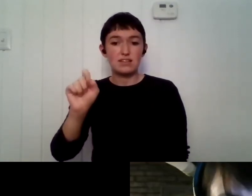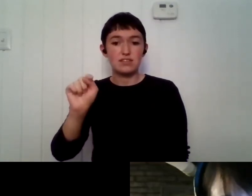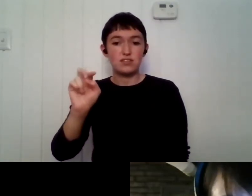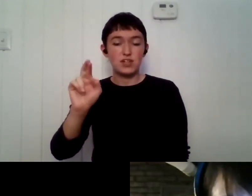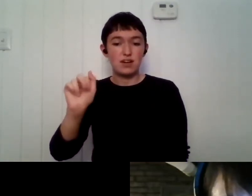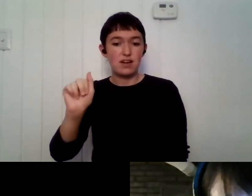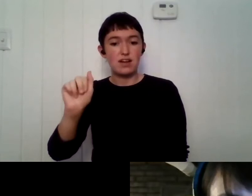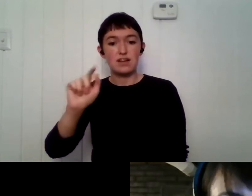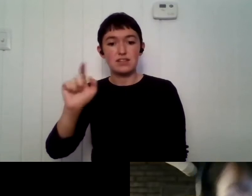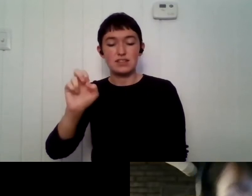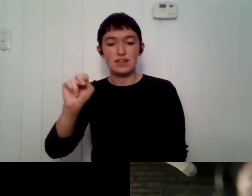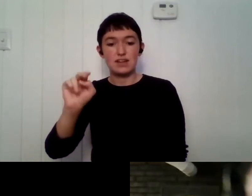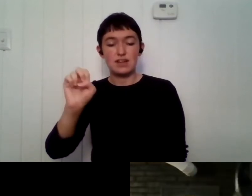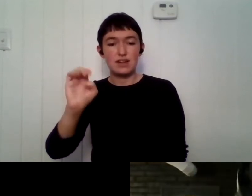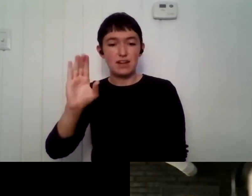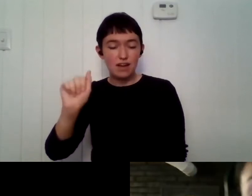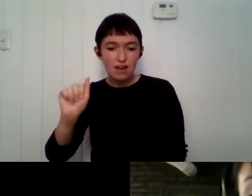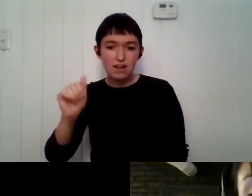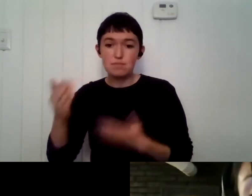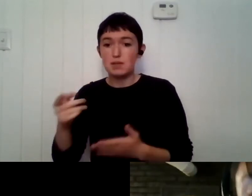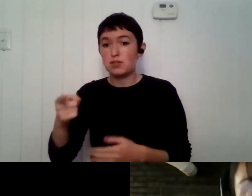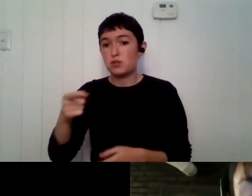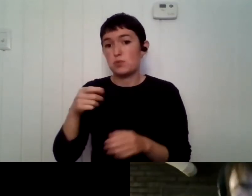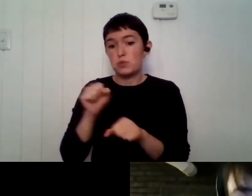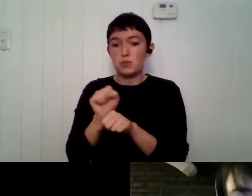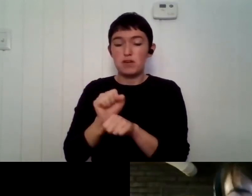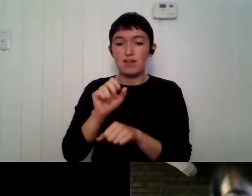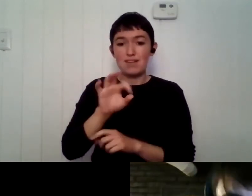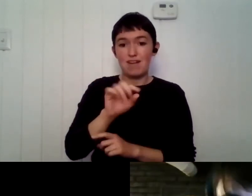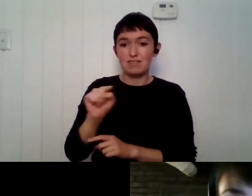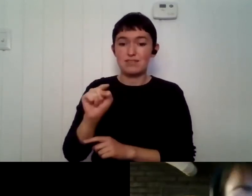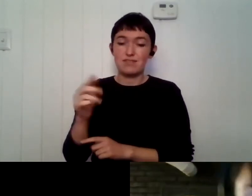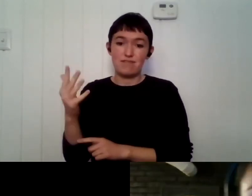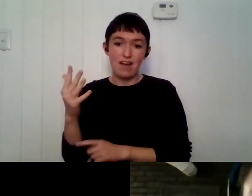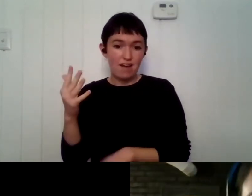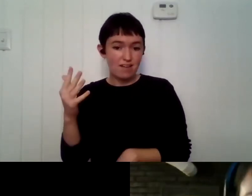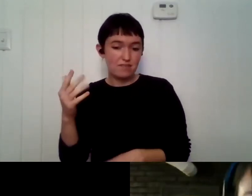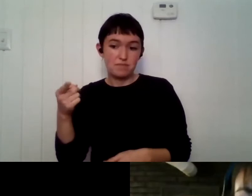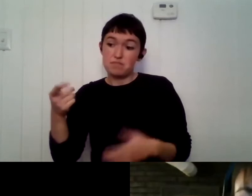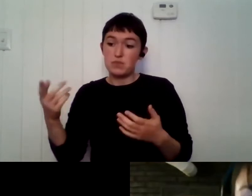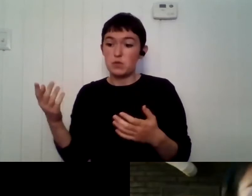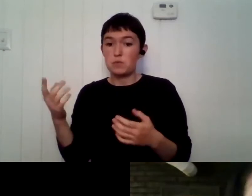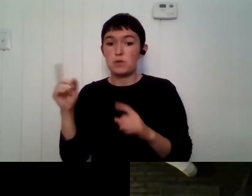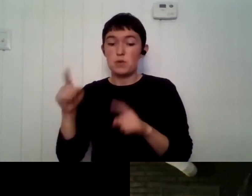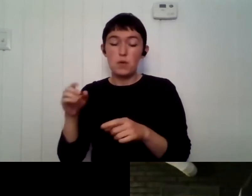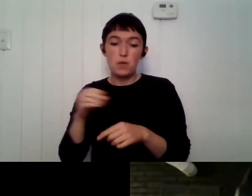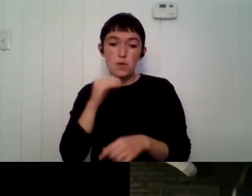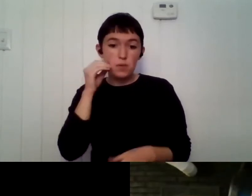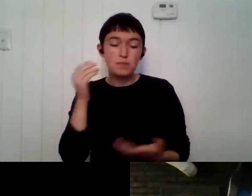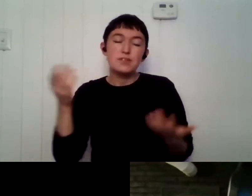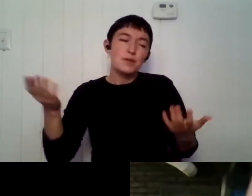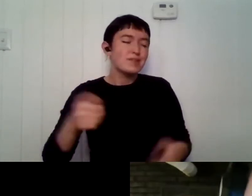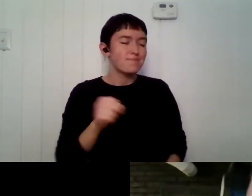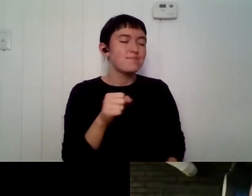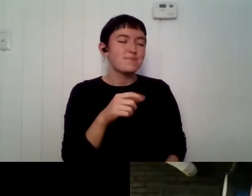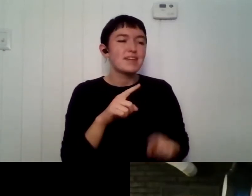Have you experienced that personally? Yeah, that depends a bit on the individual, right? And the types of boundaries you set for yourself. I definitely feel